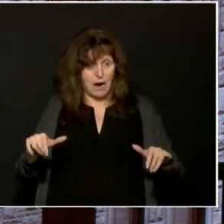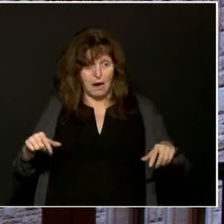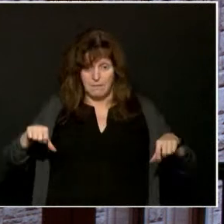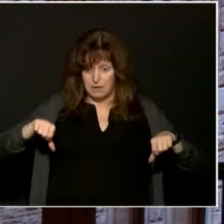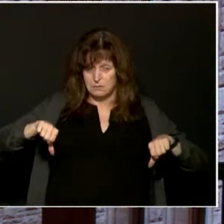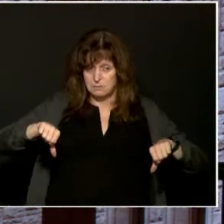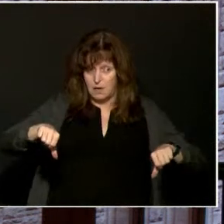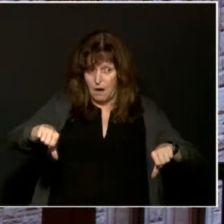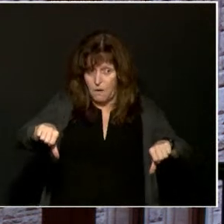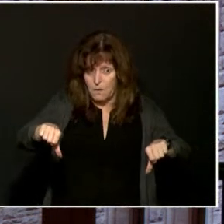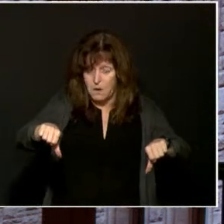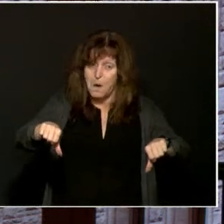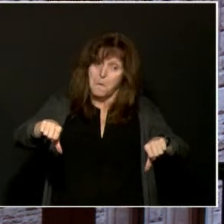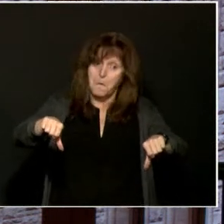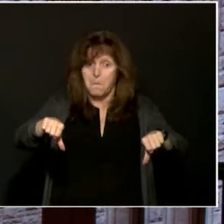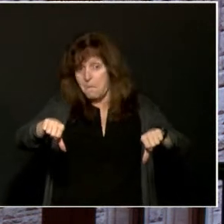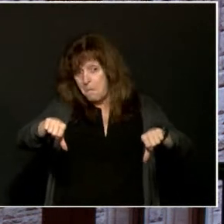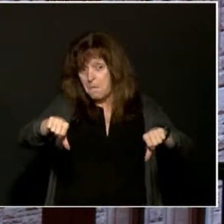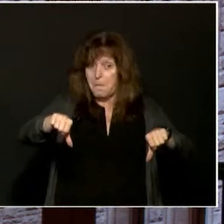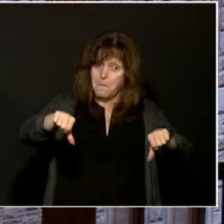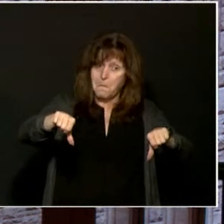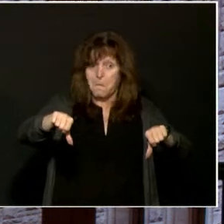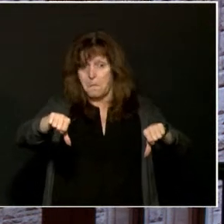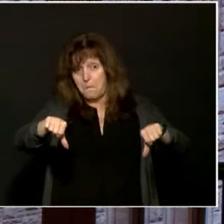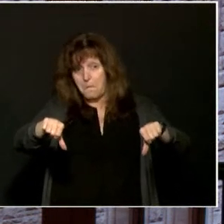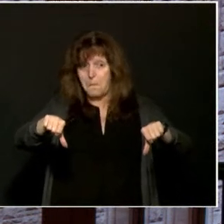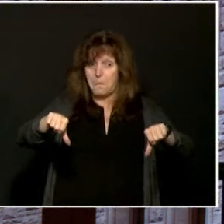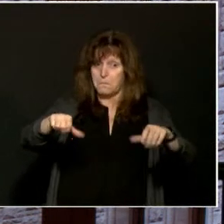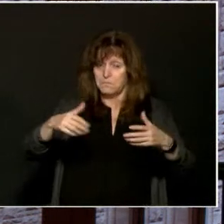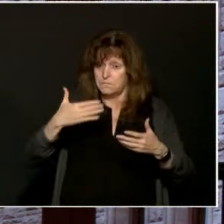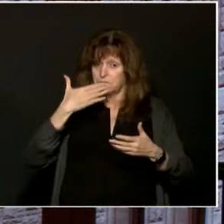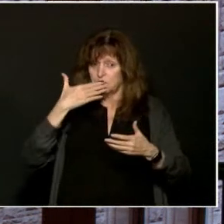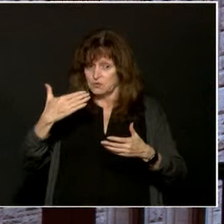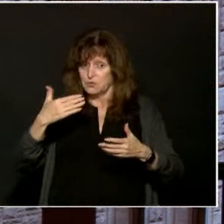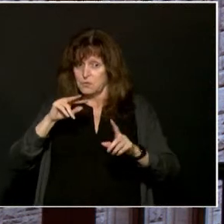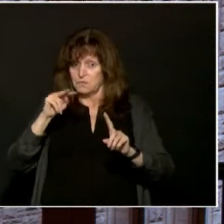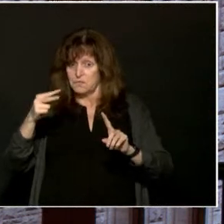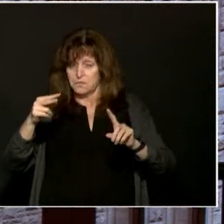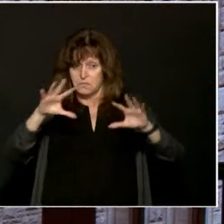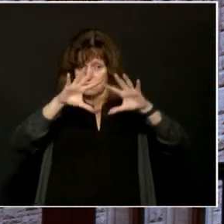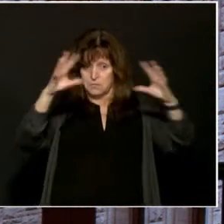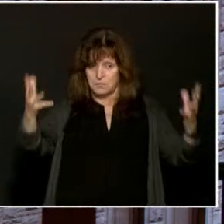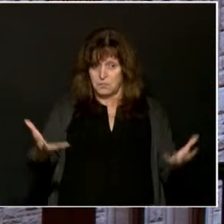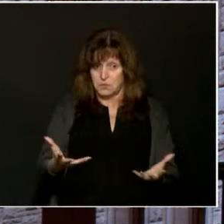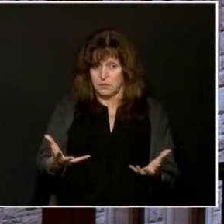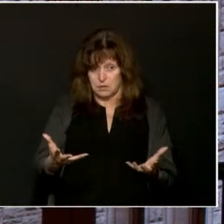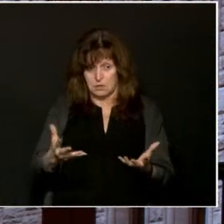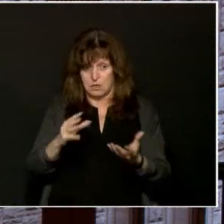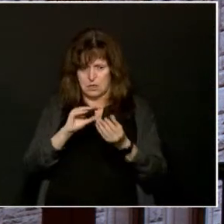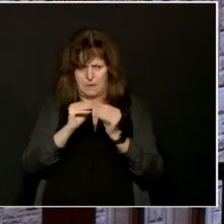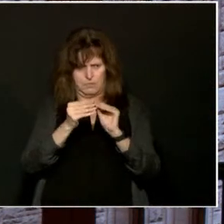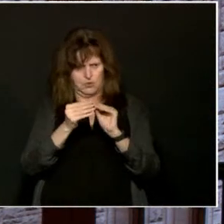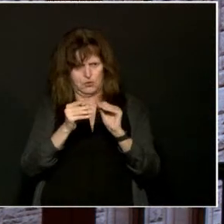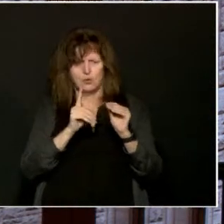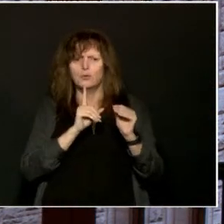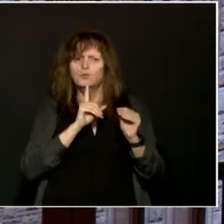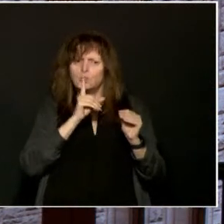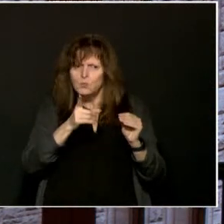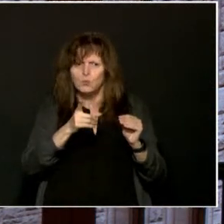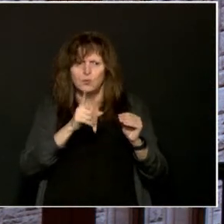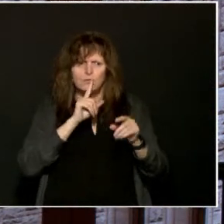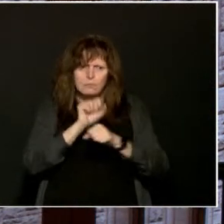attentive to that, the point you're raising. Are we getting a good picture or true picture as the volumes go down? Plus, we're going to ask ourselves, how